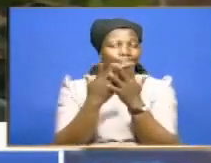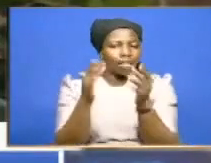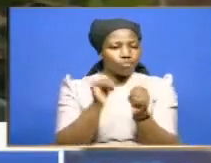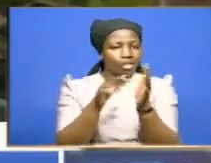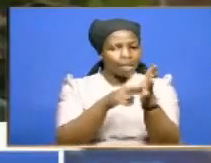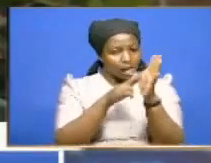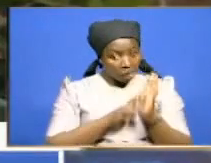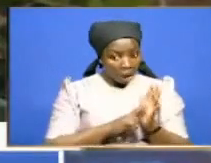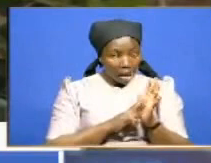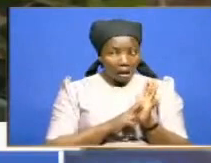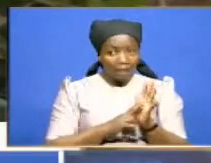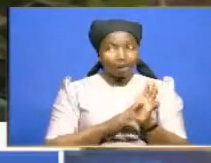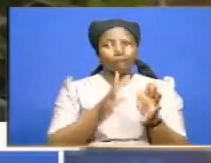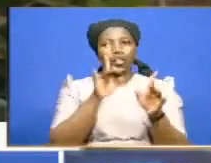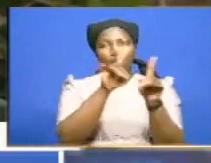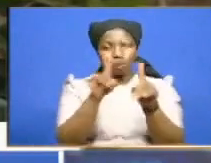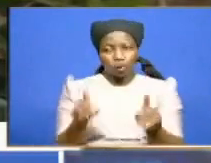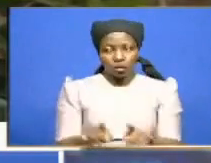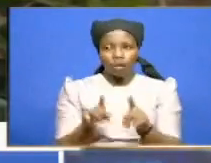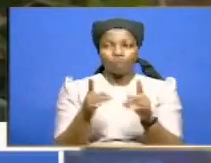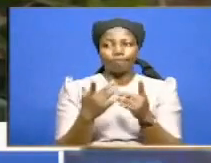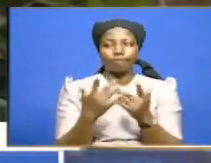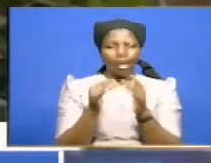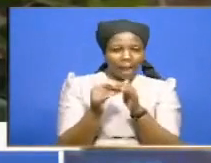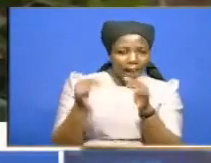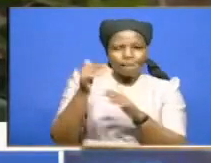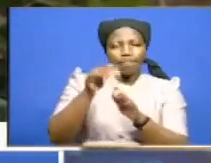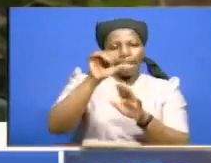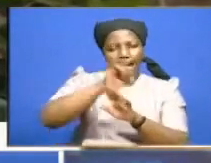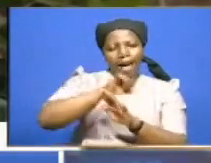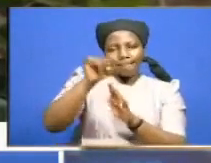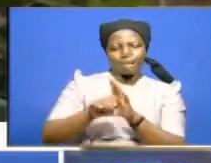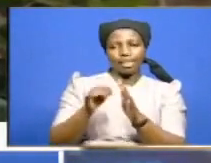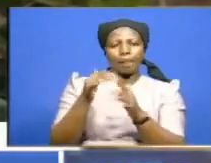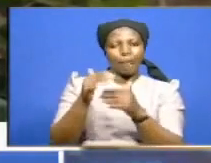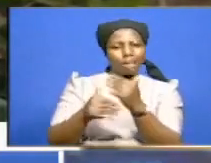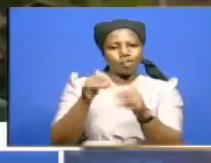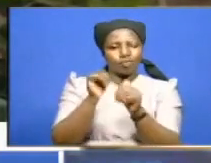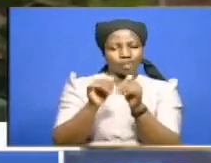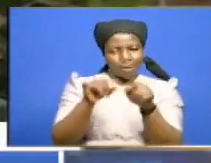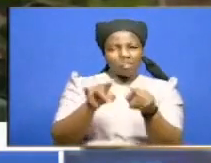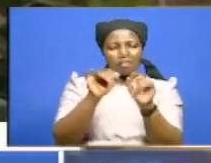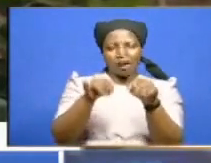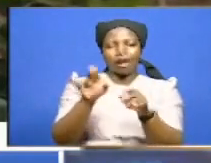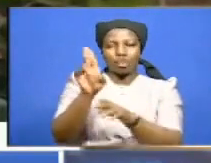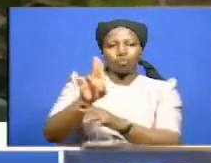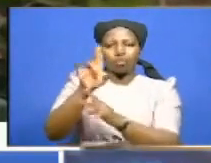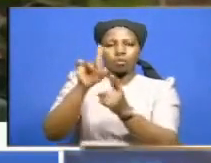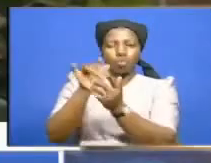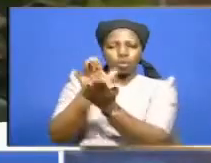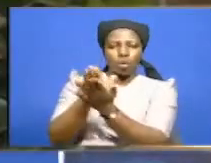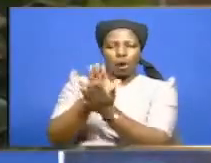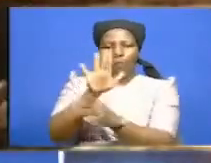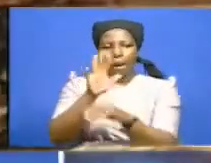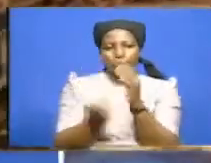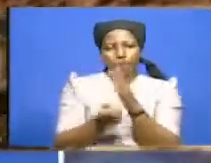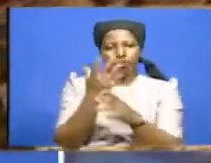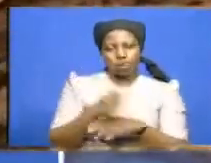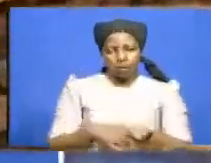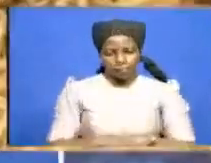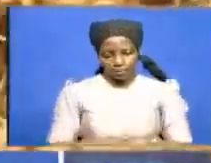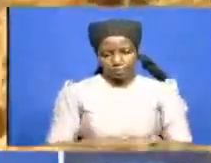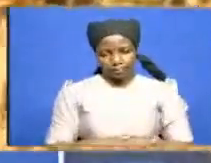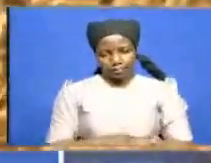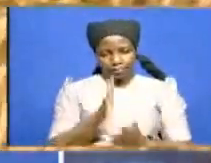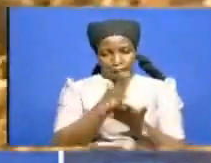require, as well as the post-harvest materials that they would use to sow their produce. Part